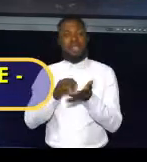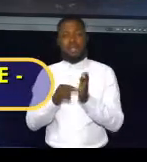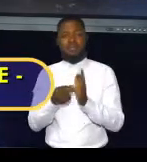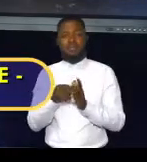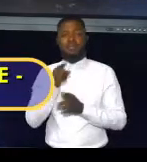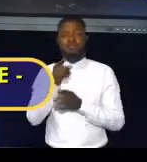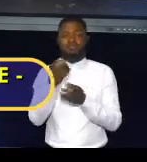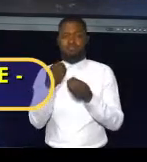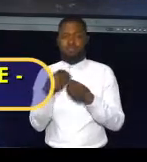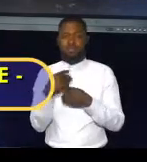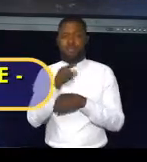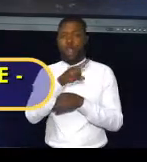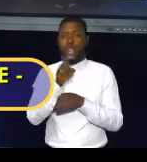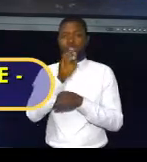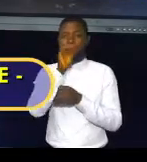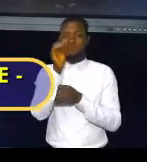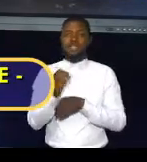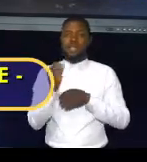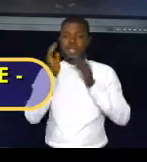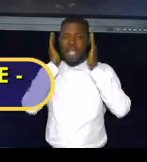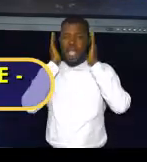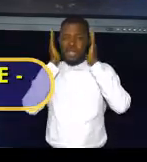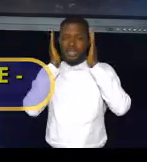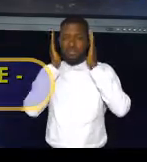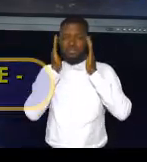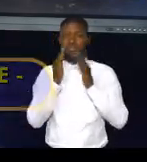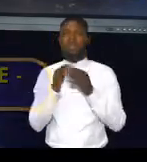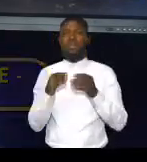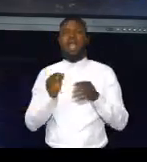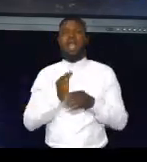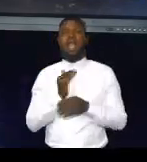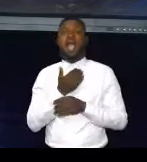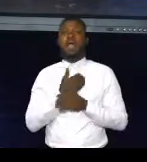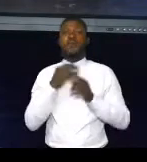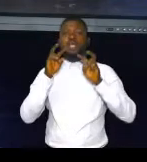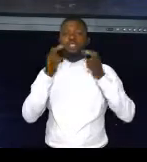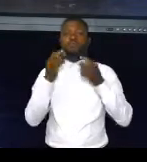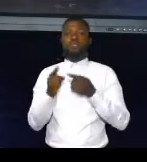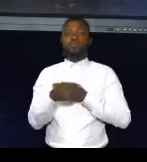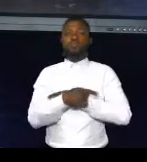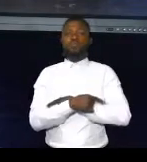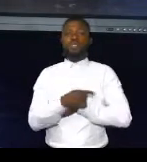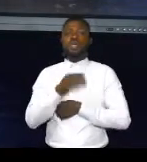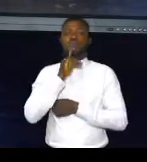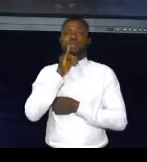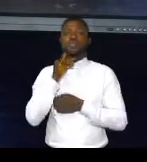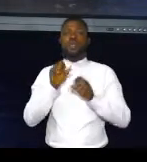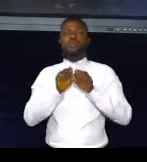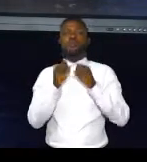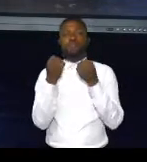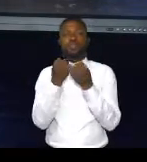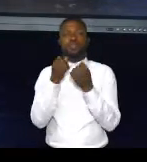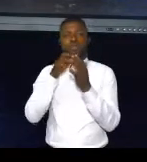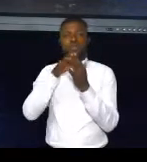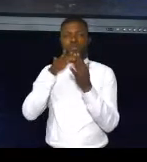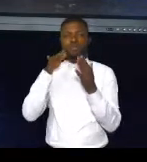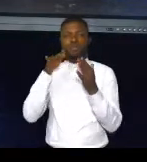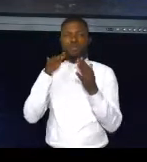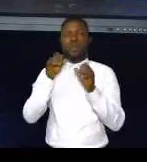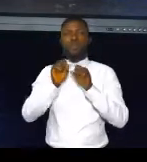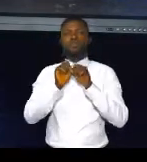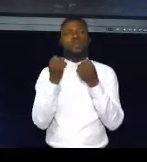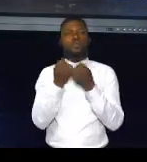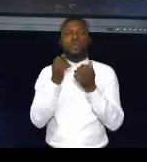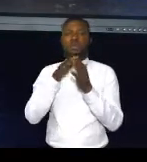That means I demand 100% attention from you. Our subject for today is social